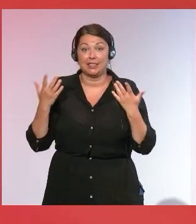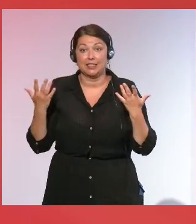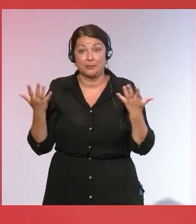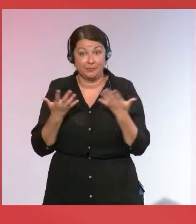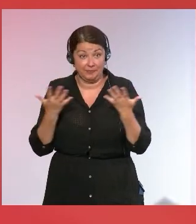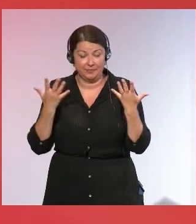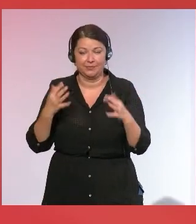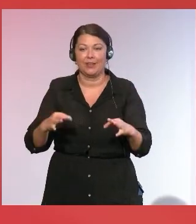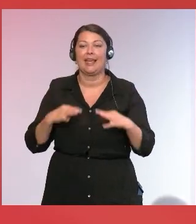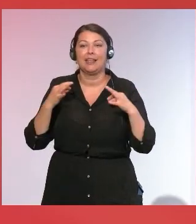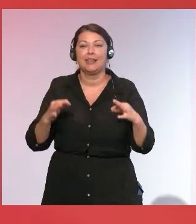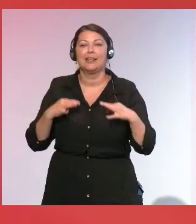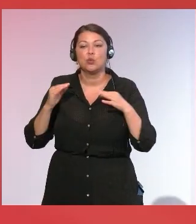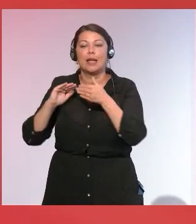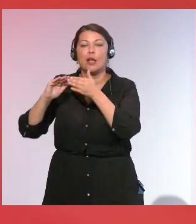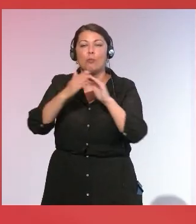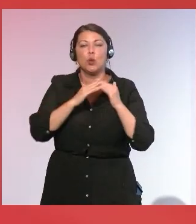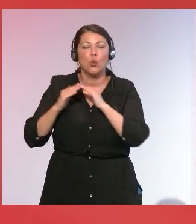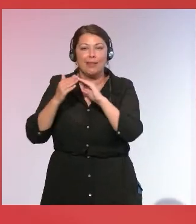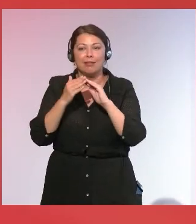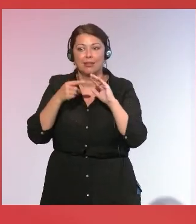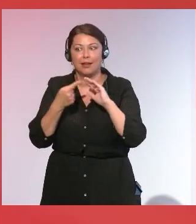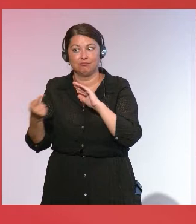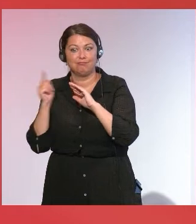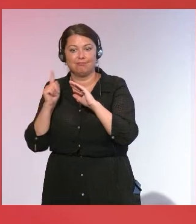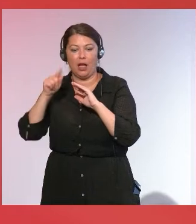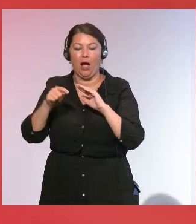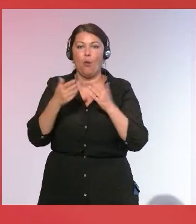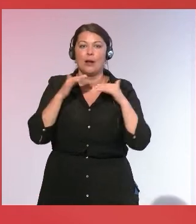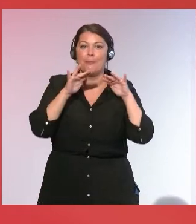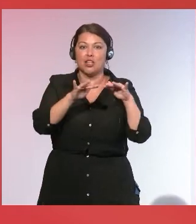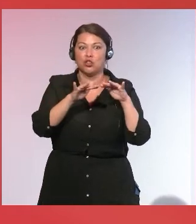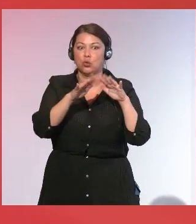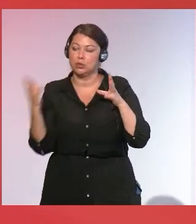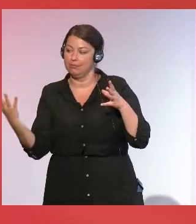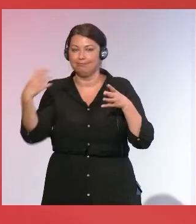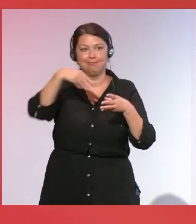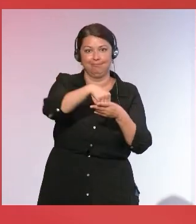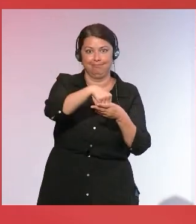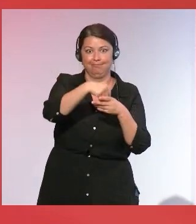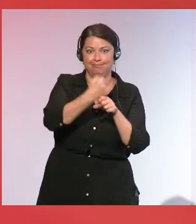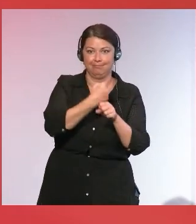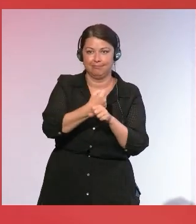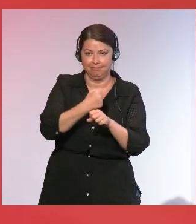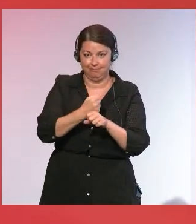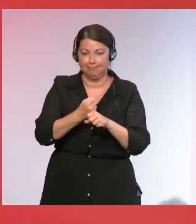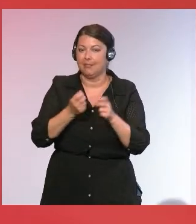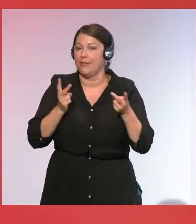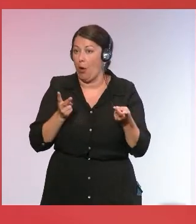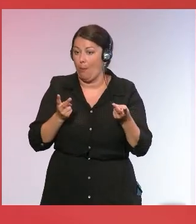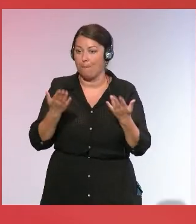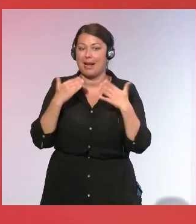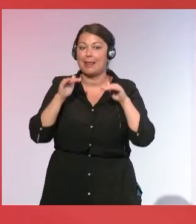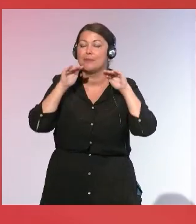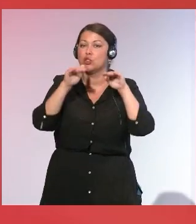for health, so-called co-benefits to health. So if I begin with the co-benefits of mitigation measures, so the measures